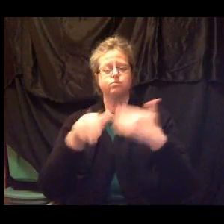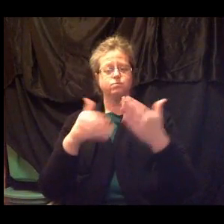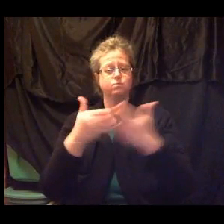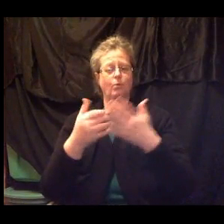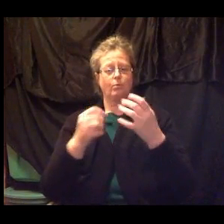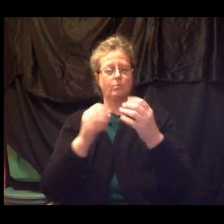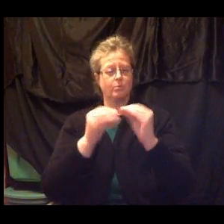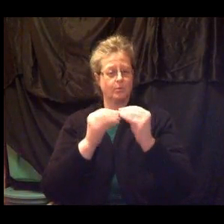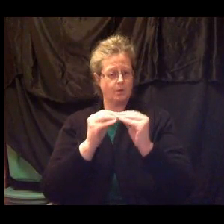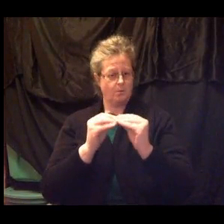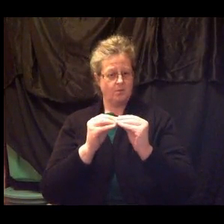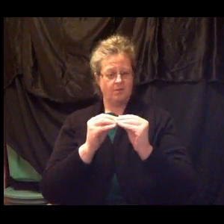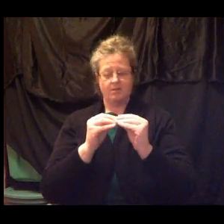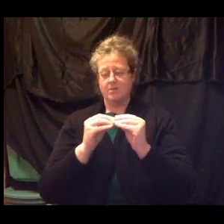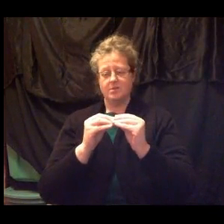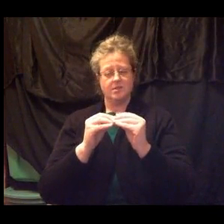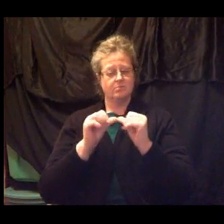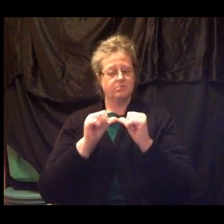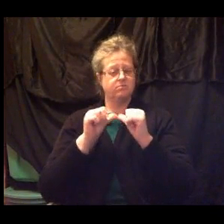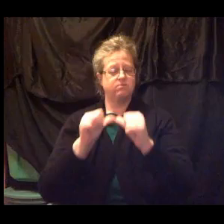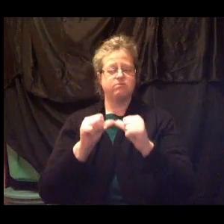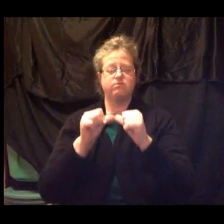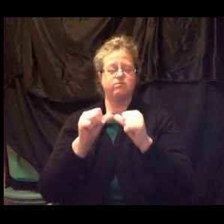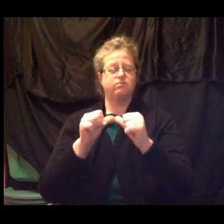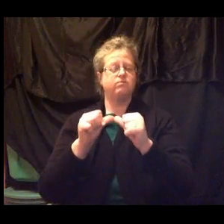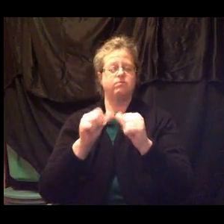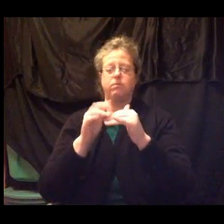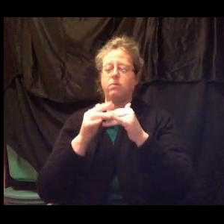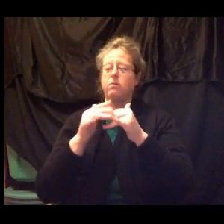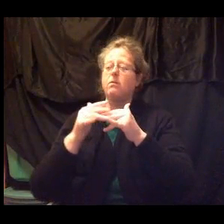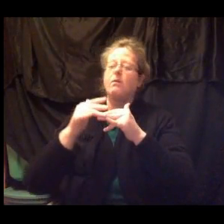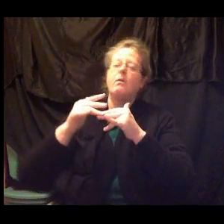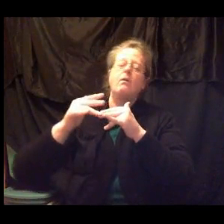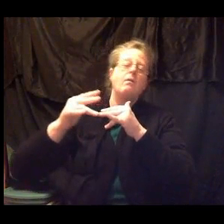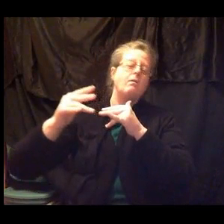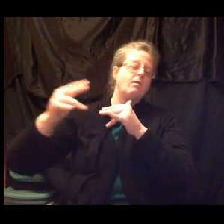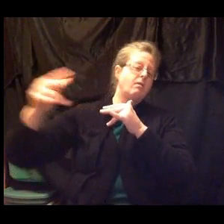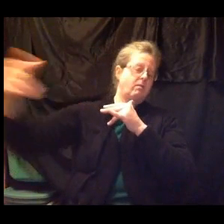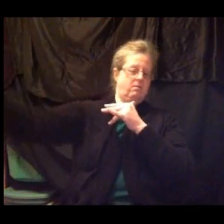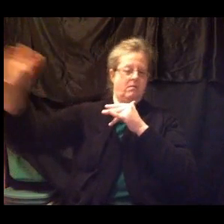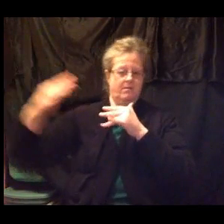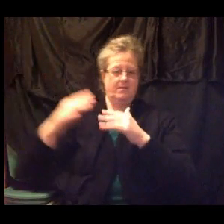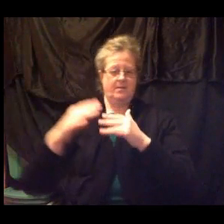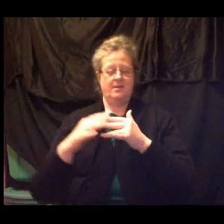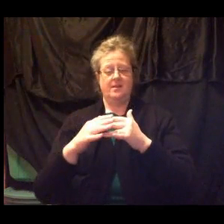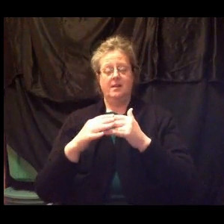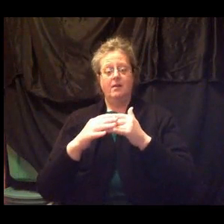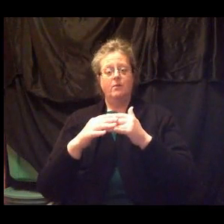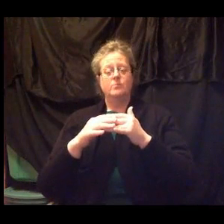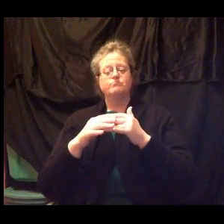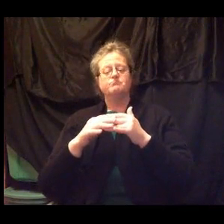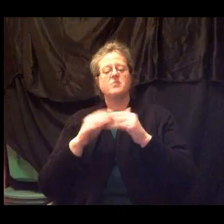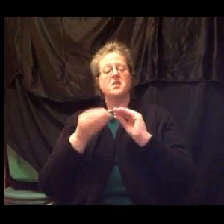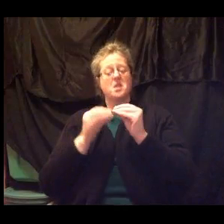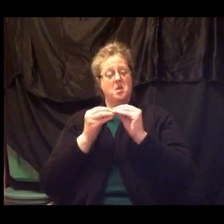5, 6, 7, 8 indefinitely. If you just look at the numbers that are on there without the 0, that is called a set of